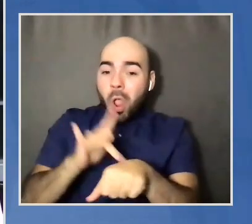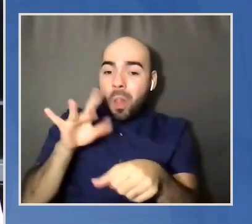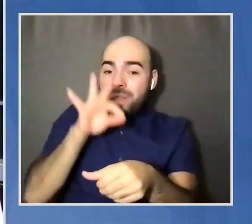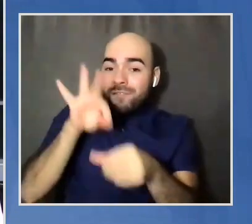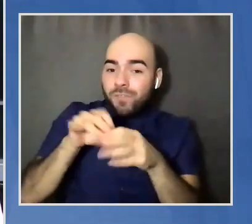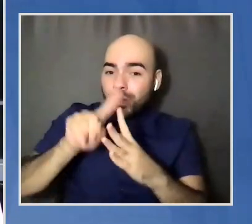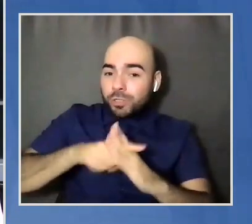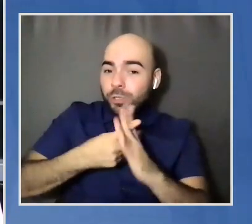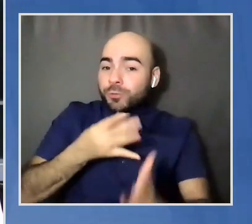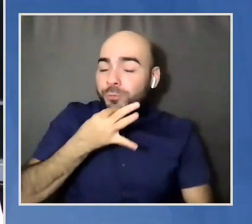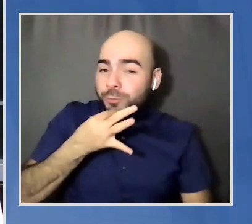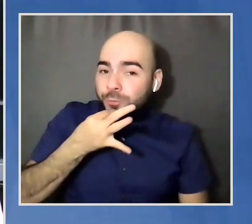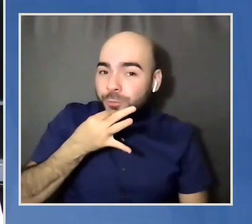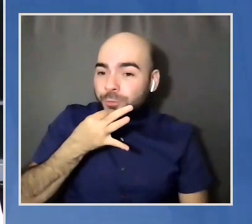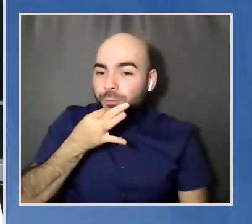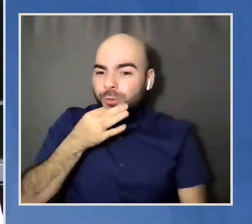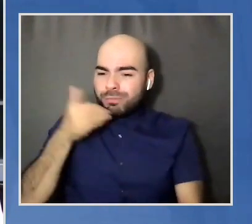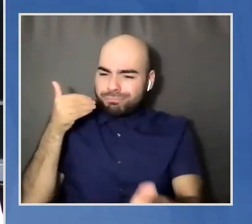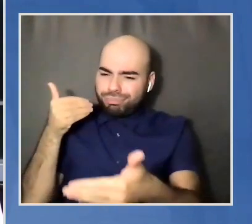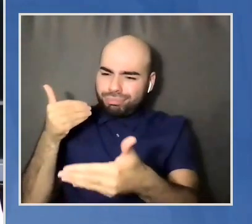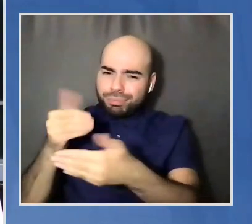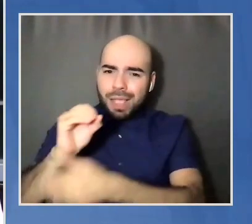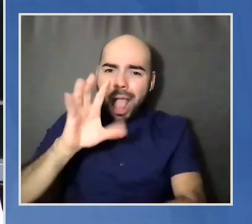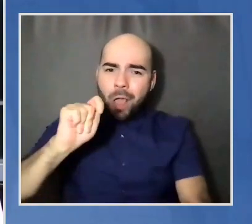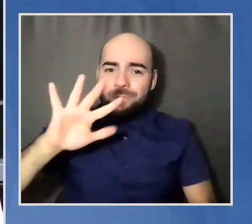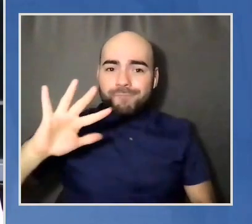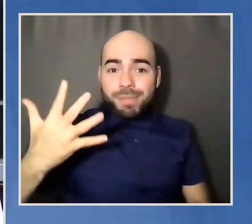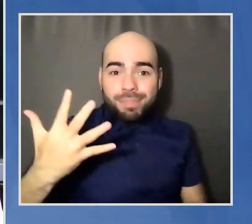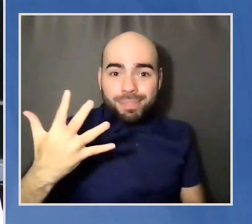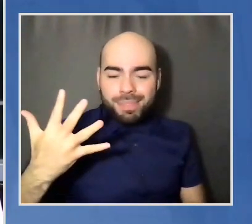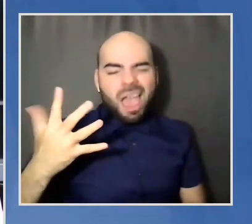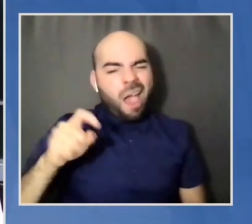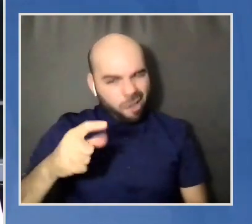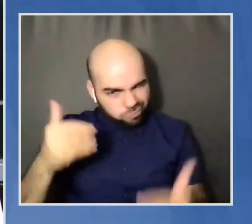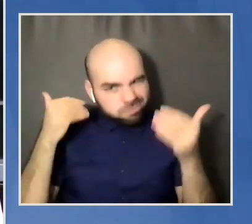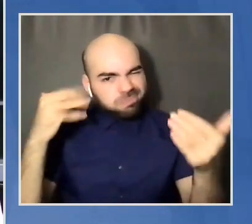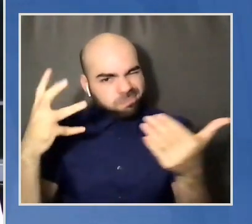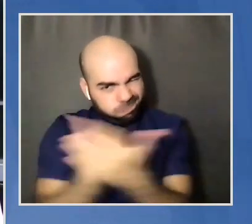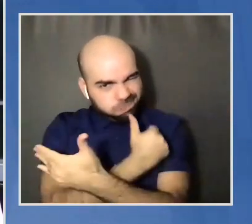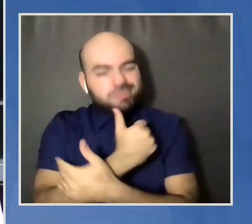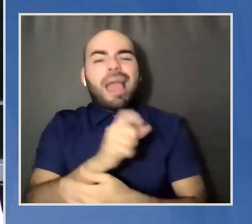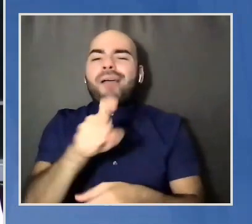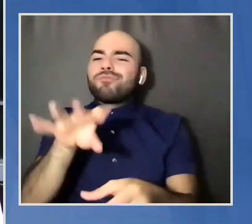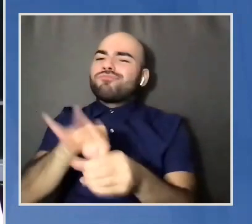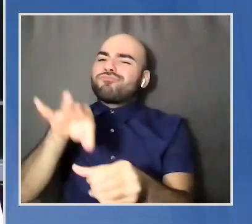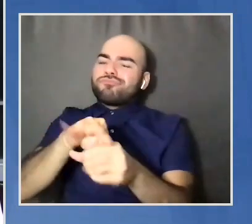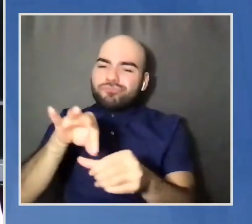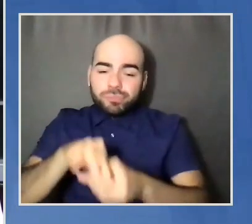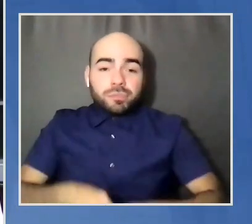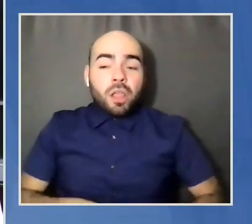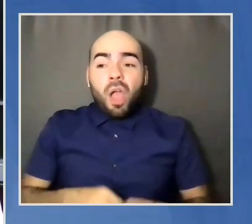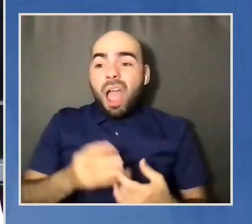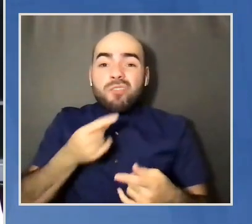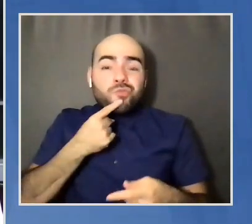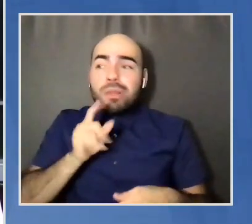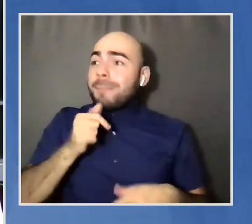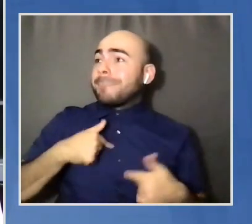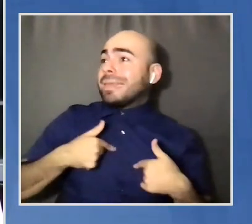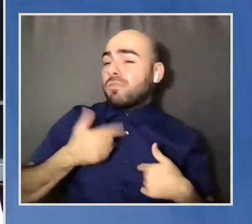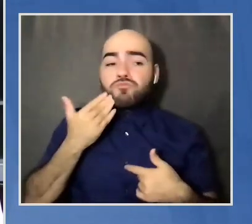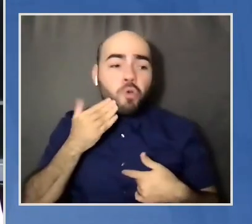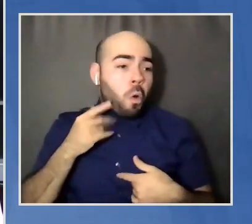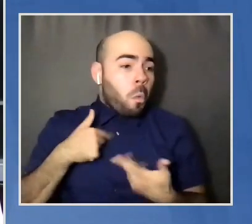in 9 days on October 5th. So you got to get out there, but more importantly, let everyone you know to get out there.